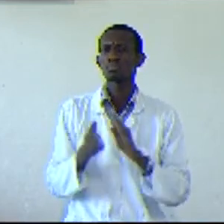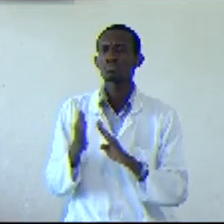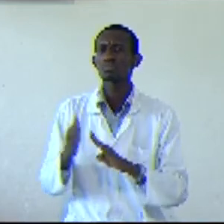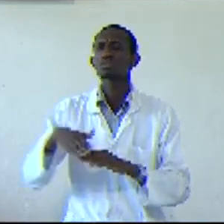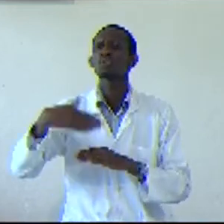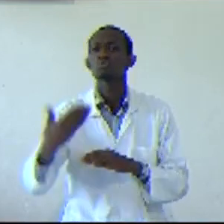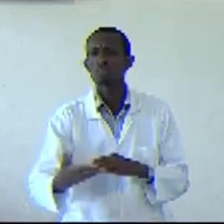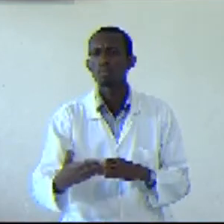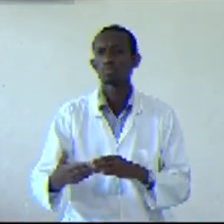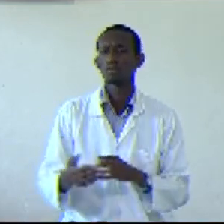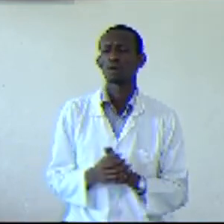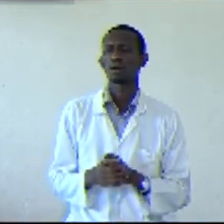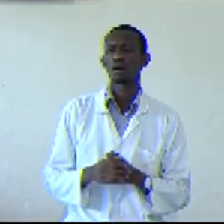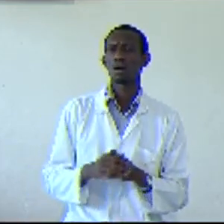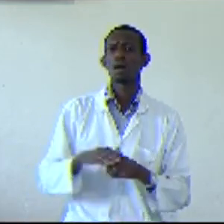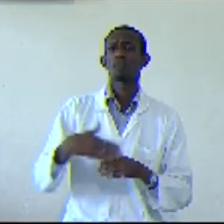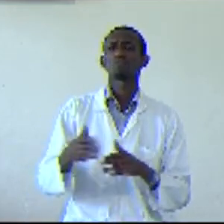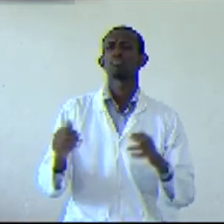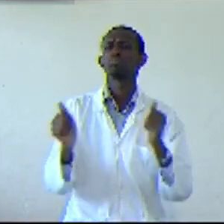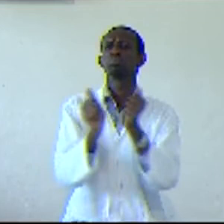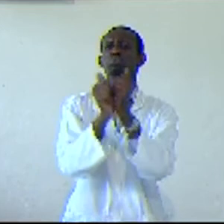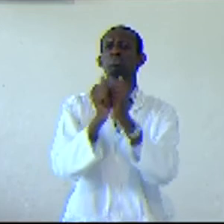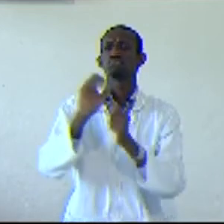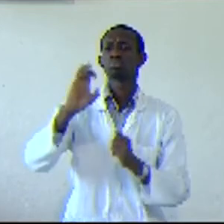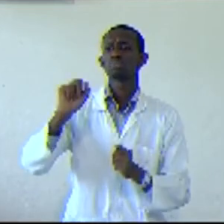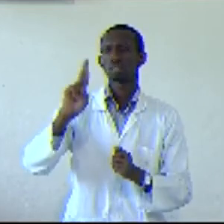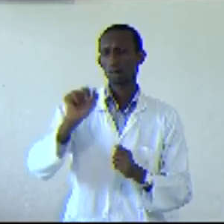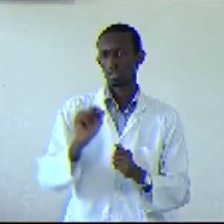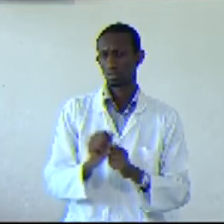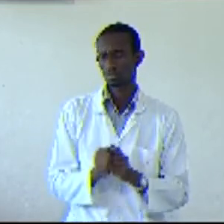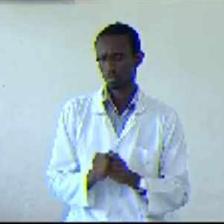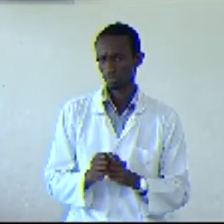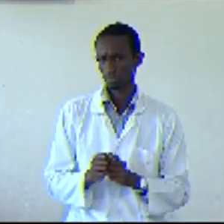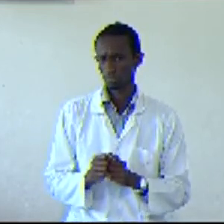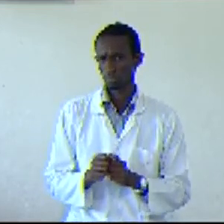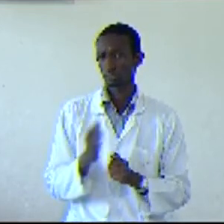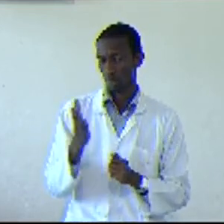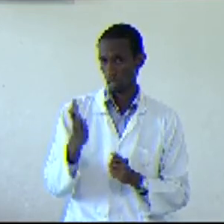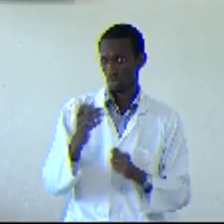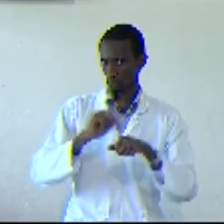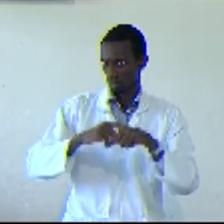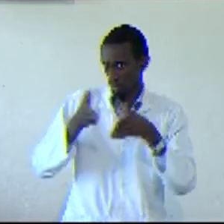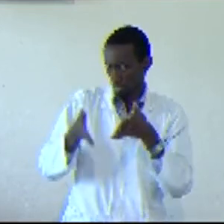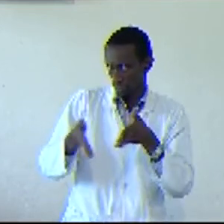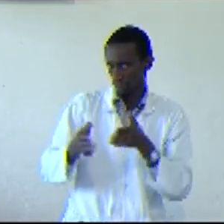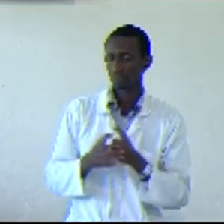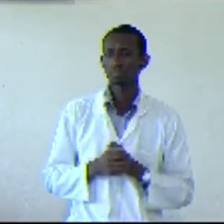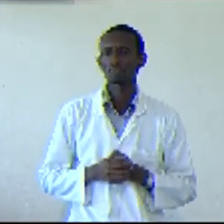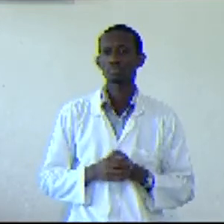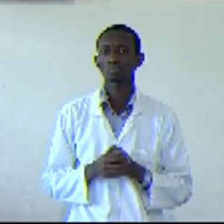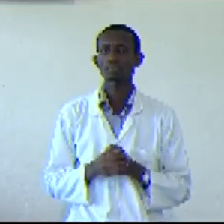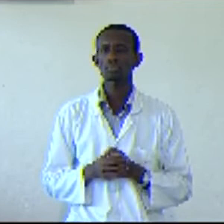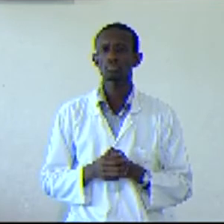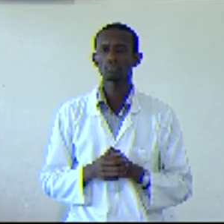is the velocity V of the car A immediately after the crash? Now look what we have here.